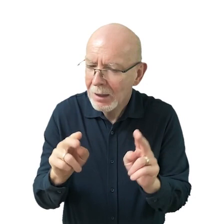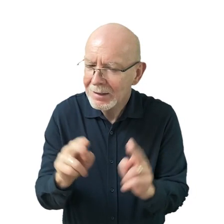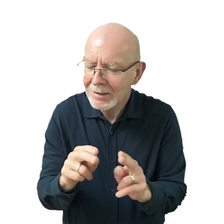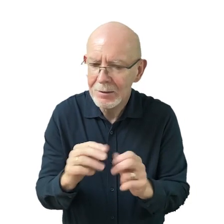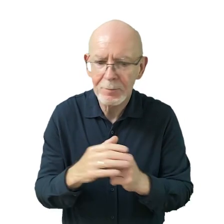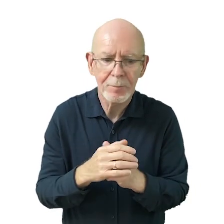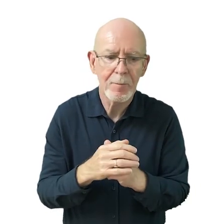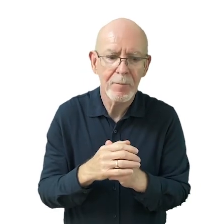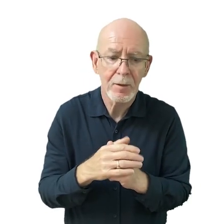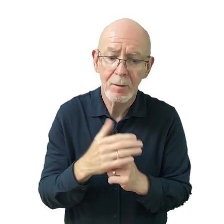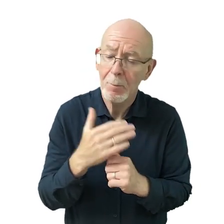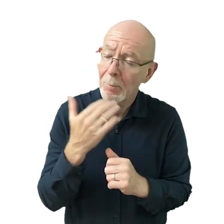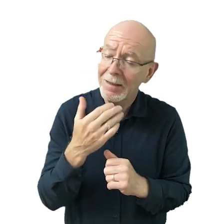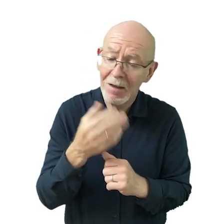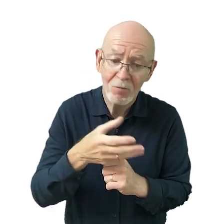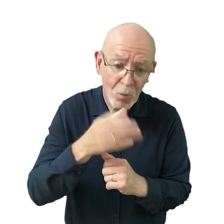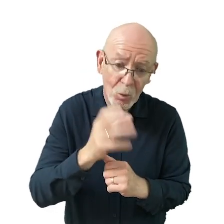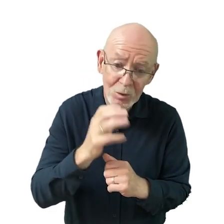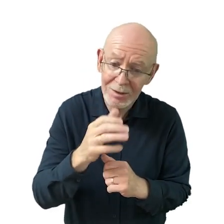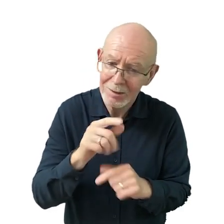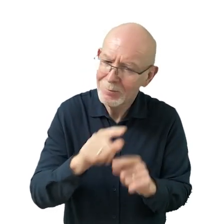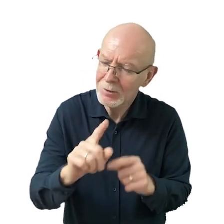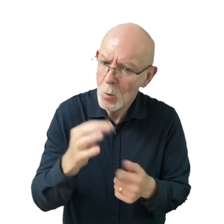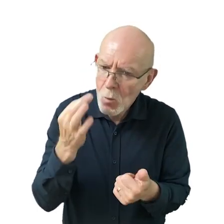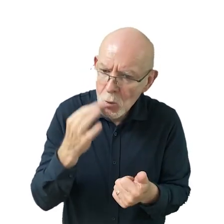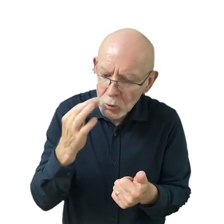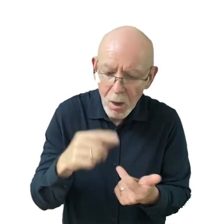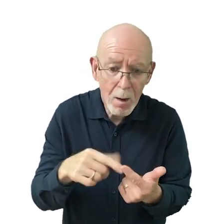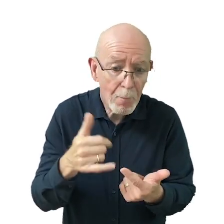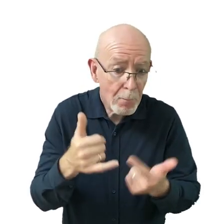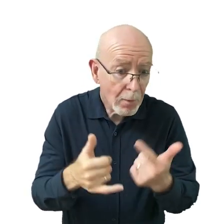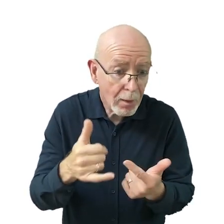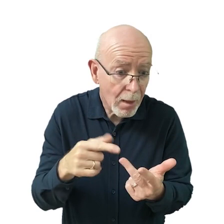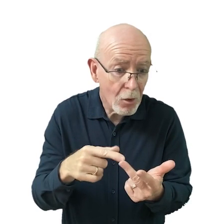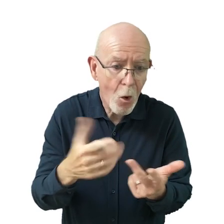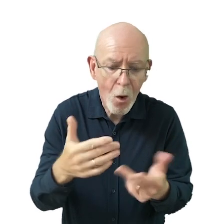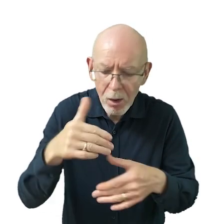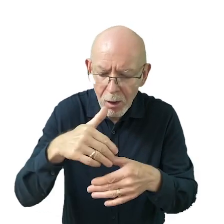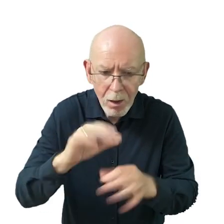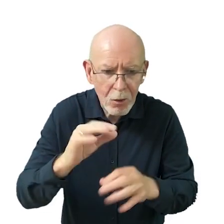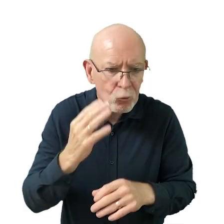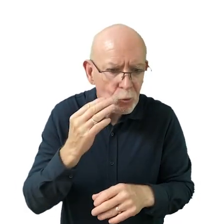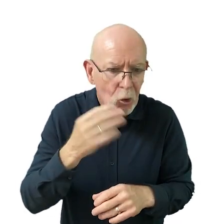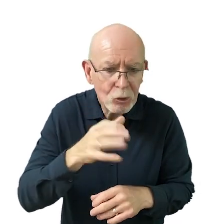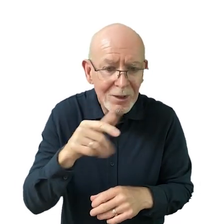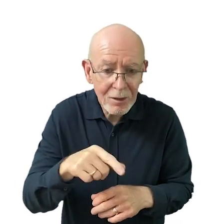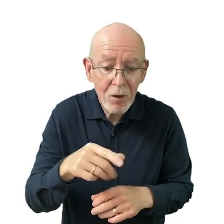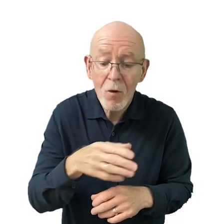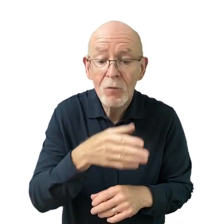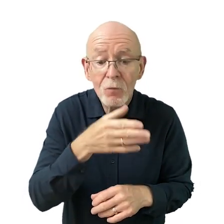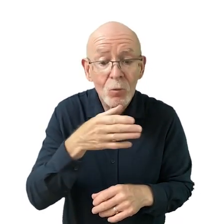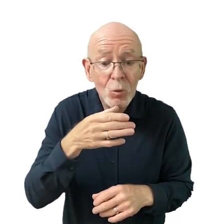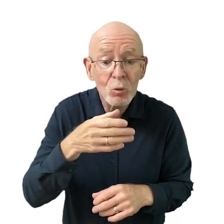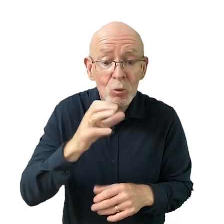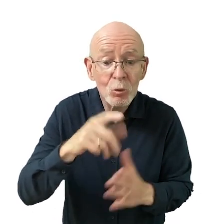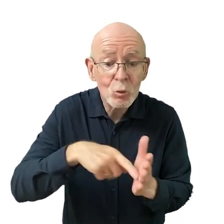possible. Drink plenty of fluids, especially water, milk or sugar-free drinks. Fruit